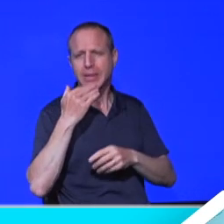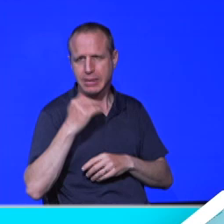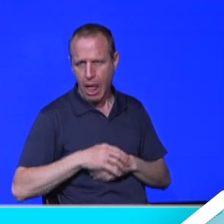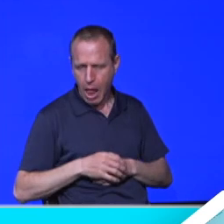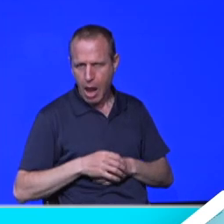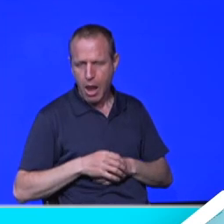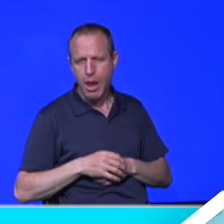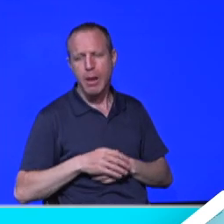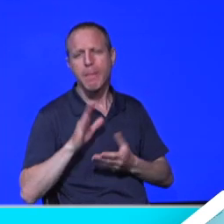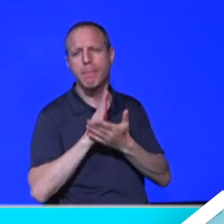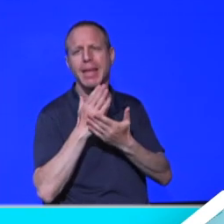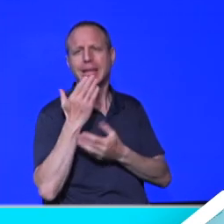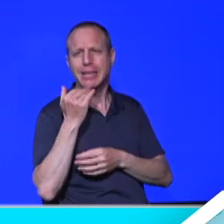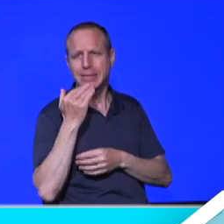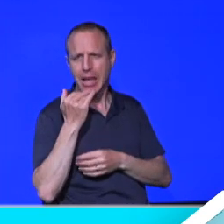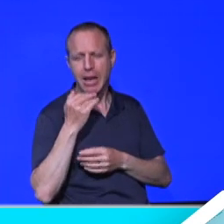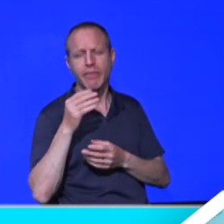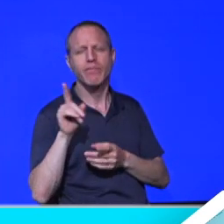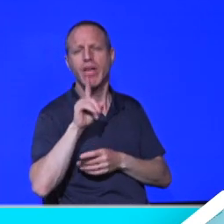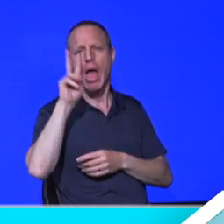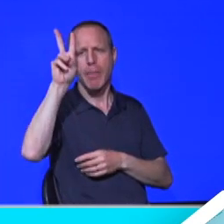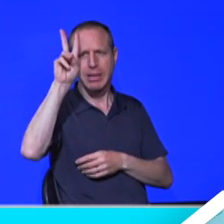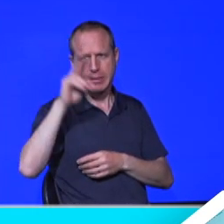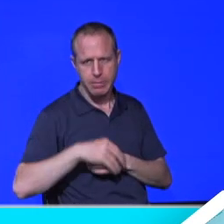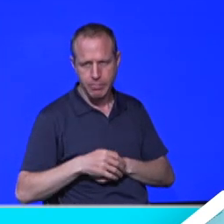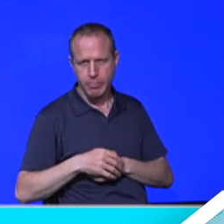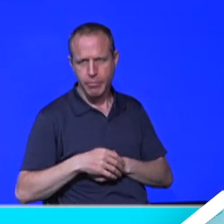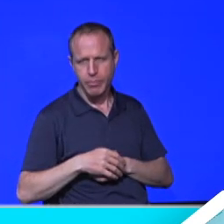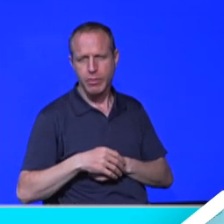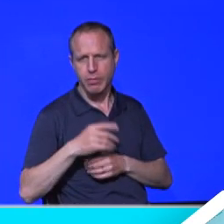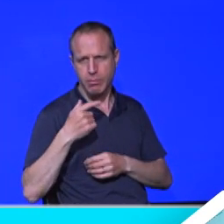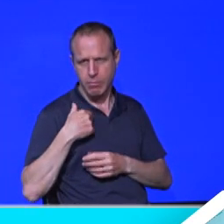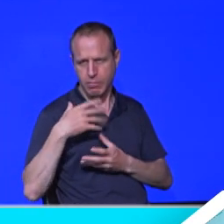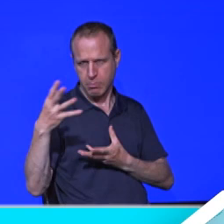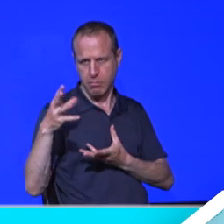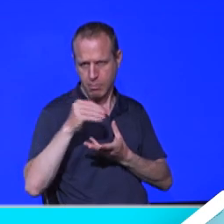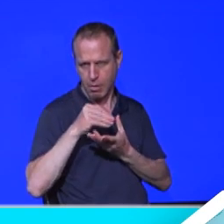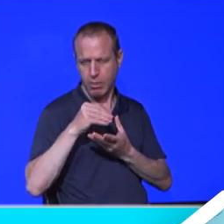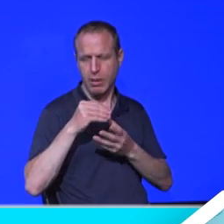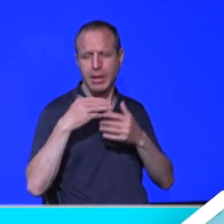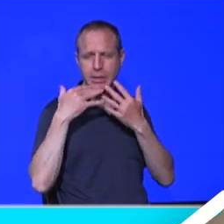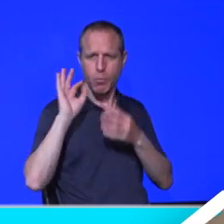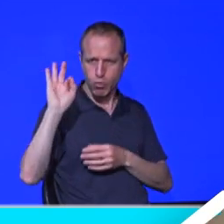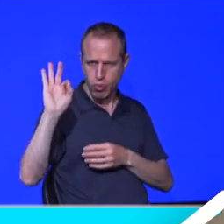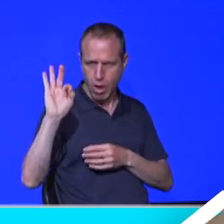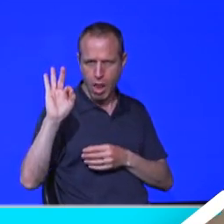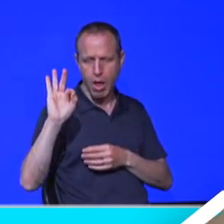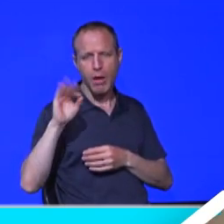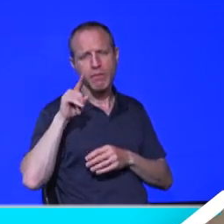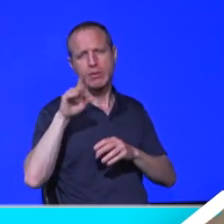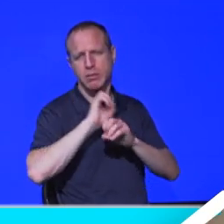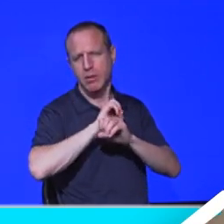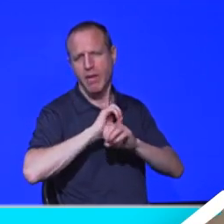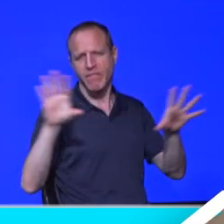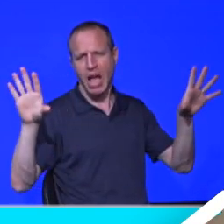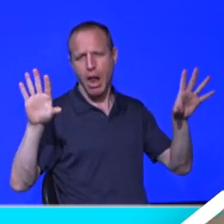between Israelis and Israeli and Palestinian people, I reposted the story, her story, and then it went viral and